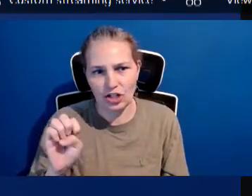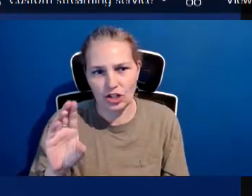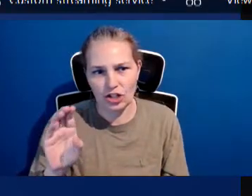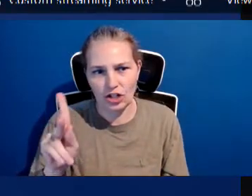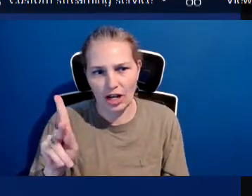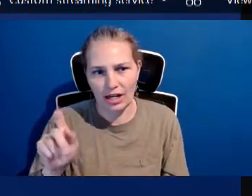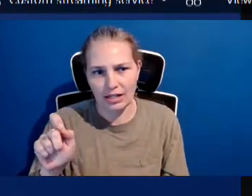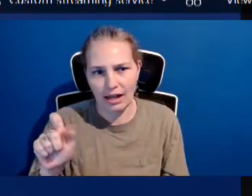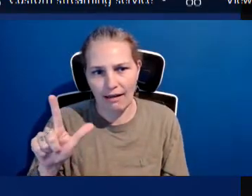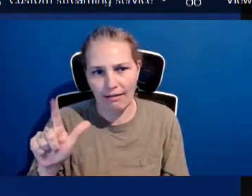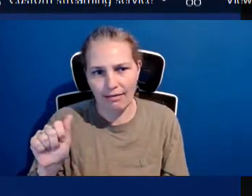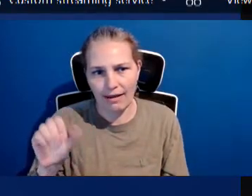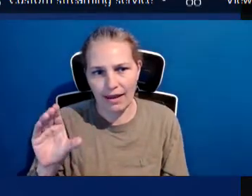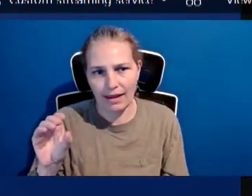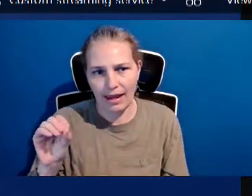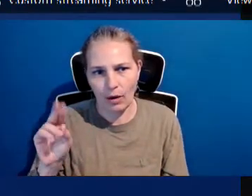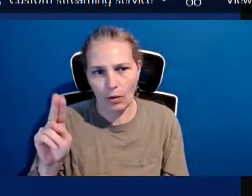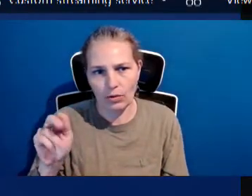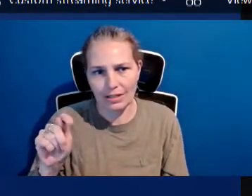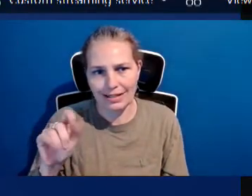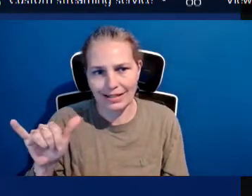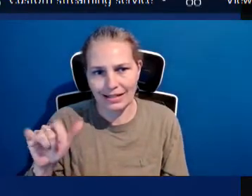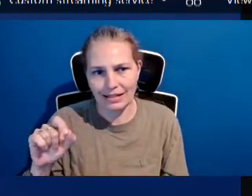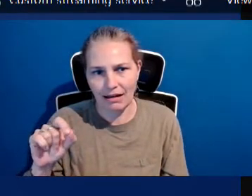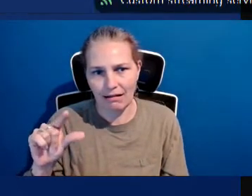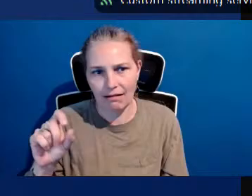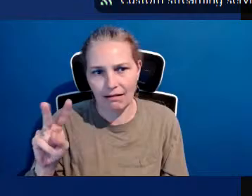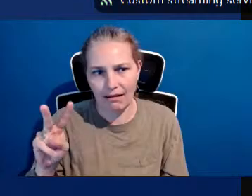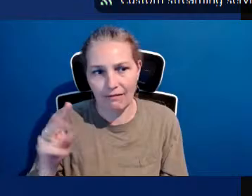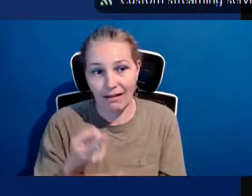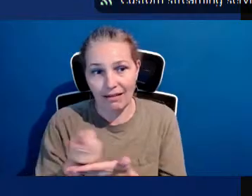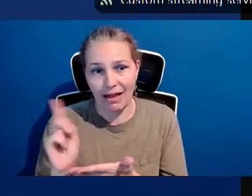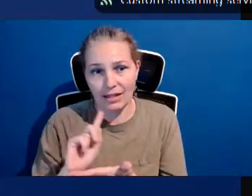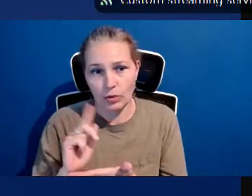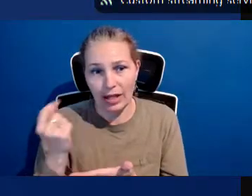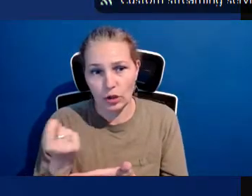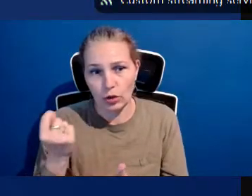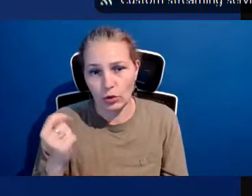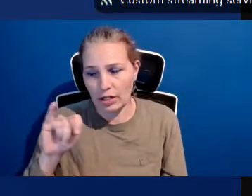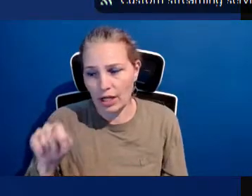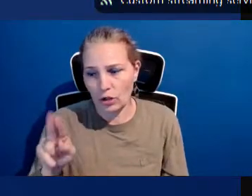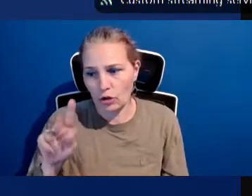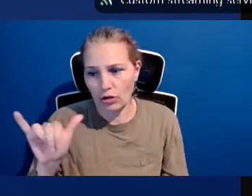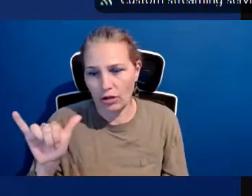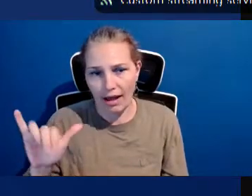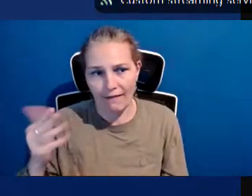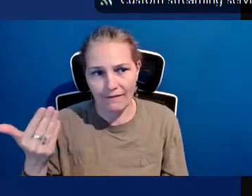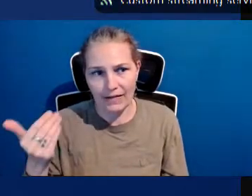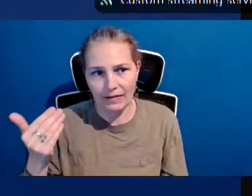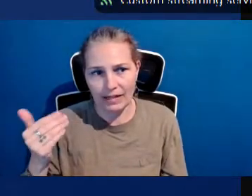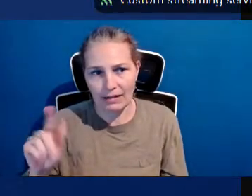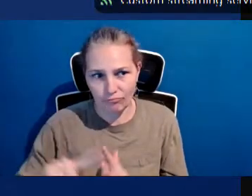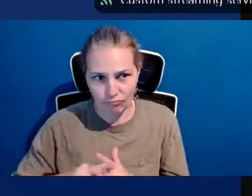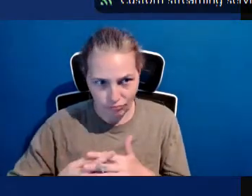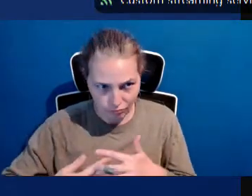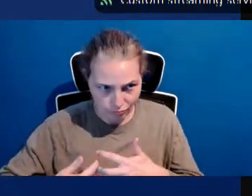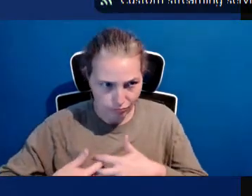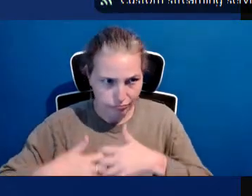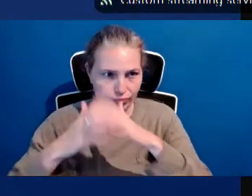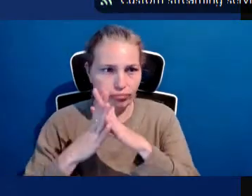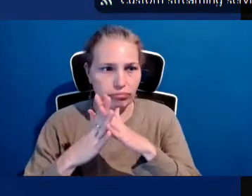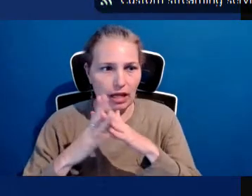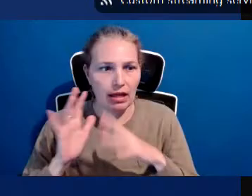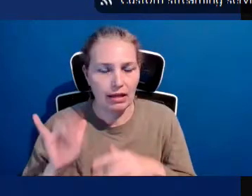eCheck.lacounty.gov. Our pilot launched just last Tuesday, July 15th. This is the result of an innovative